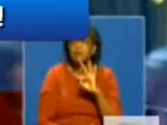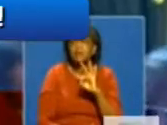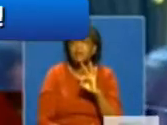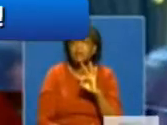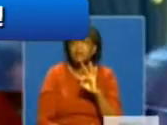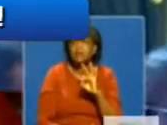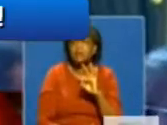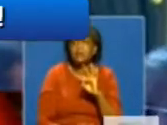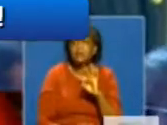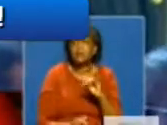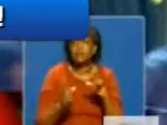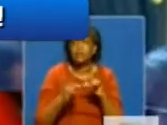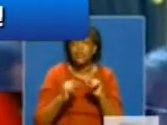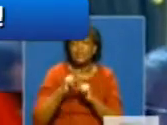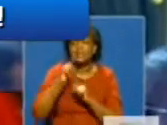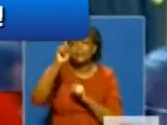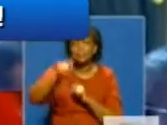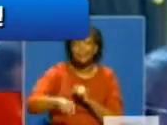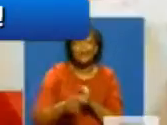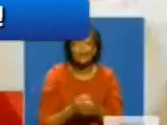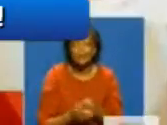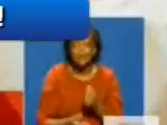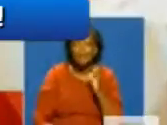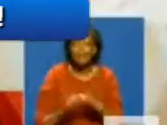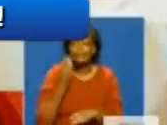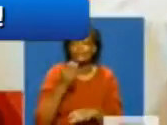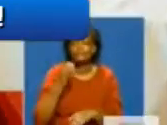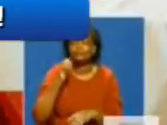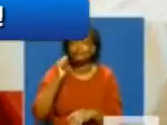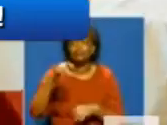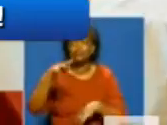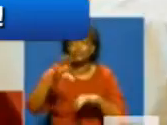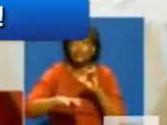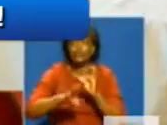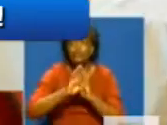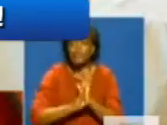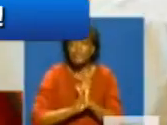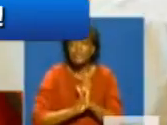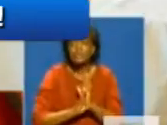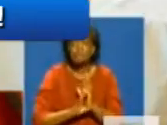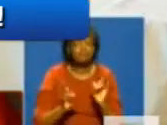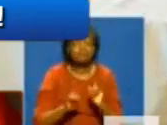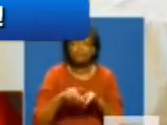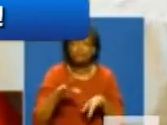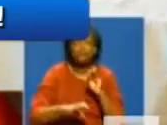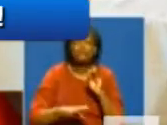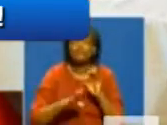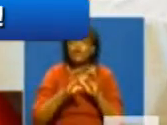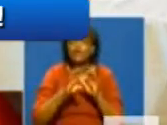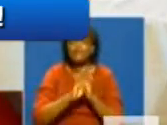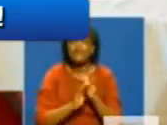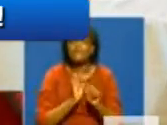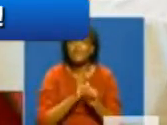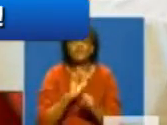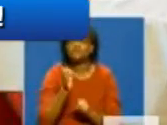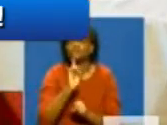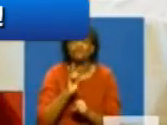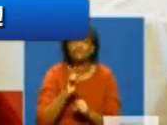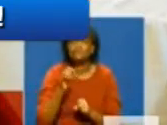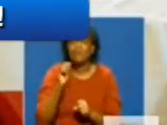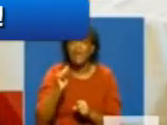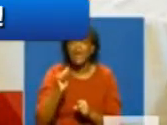shall. You shall formulate it into a draft bill. Not draft bills. A draft bill. Whatever it